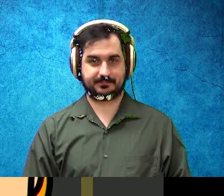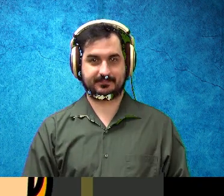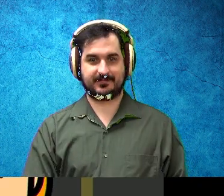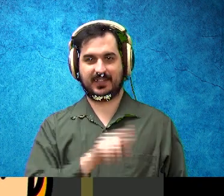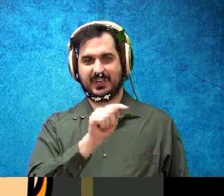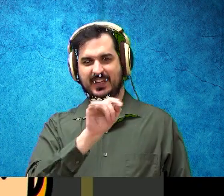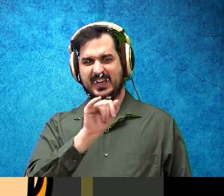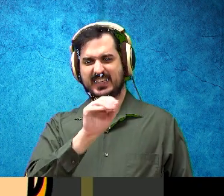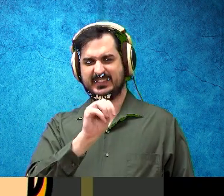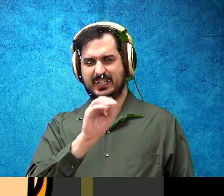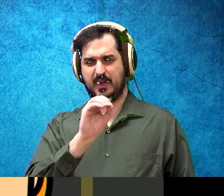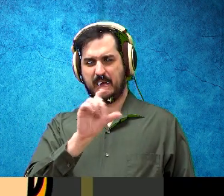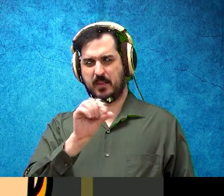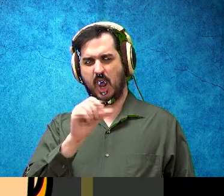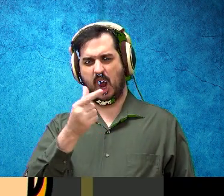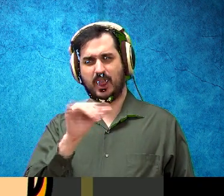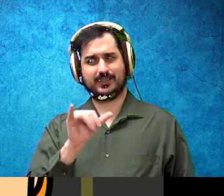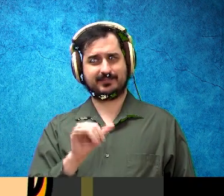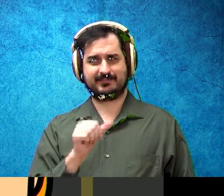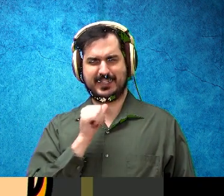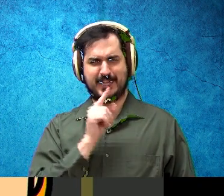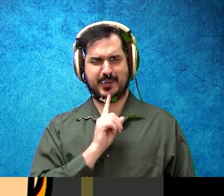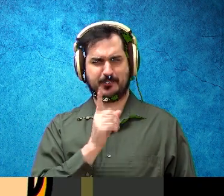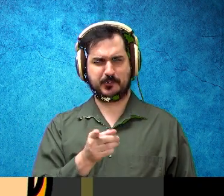Timology. I don't think that's a real word.